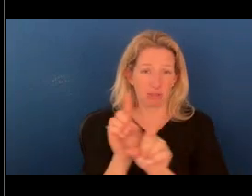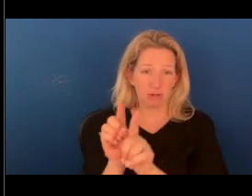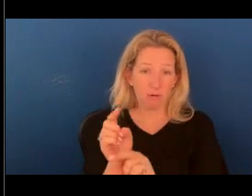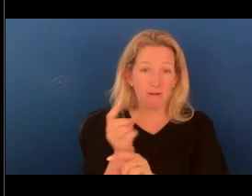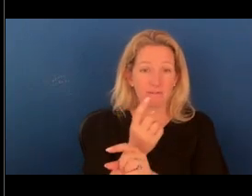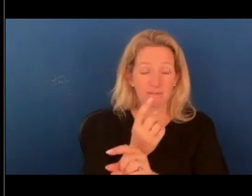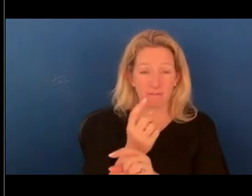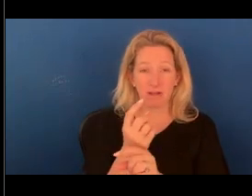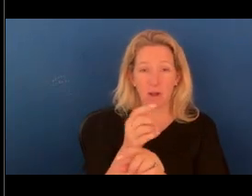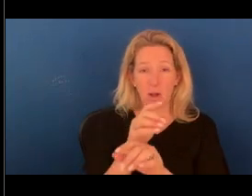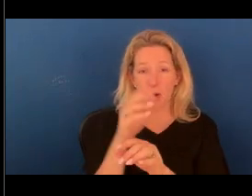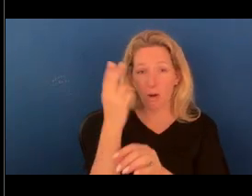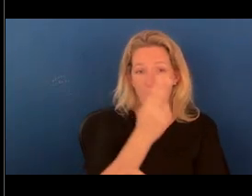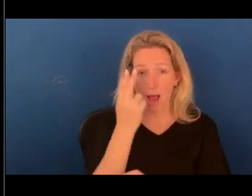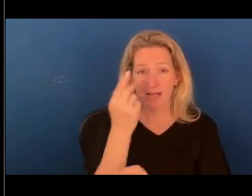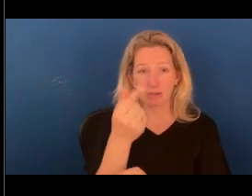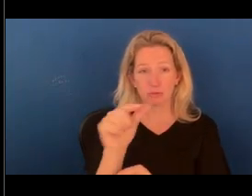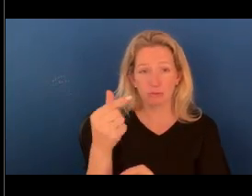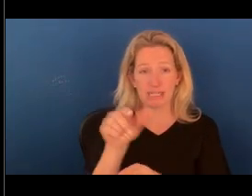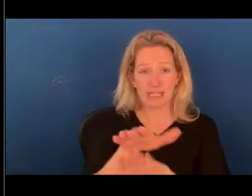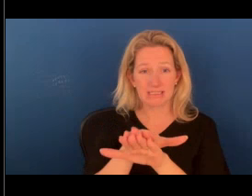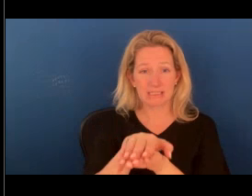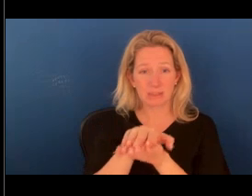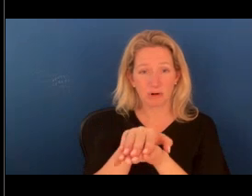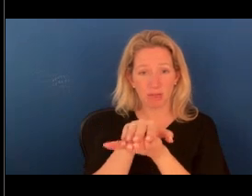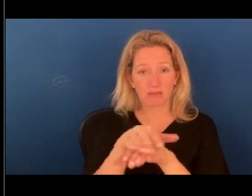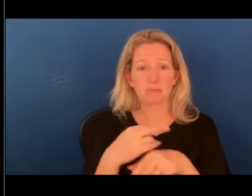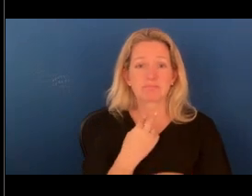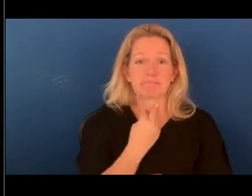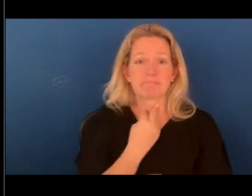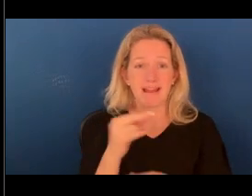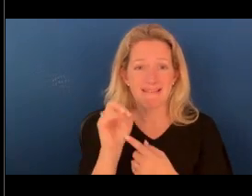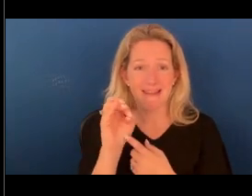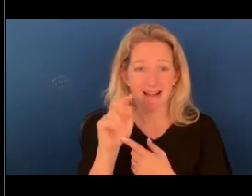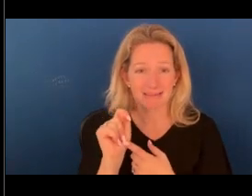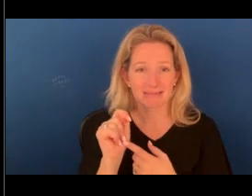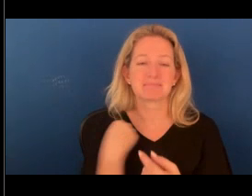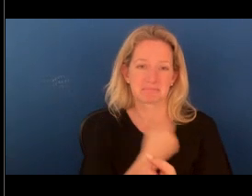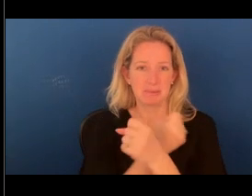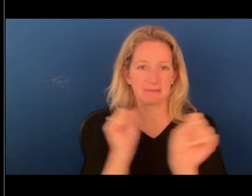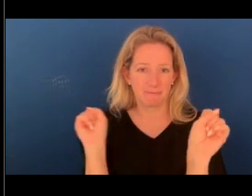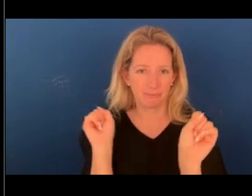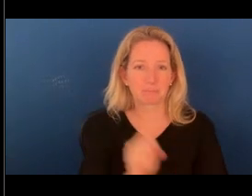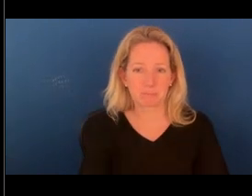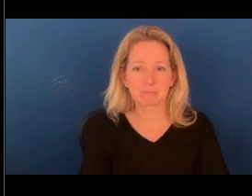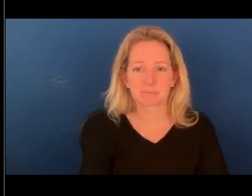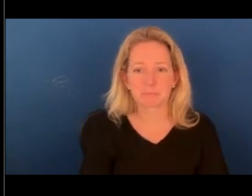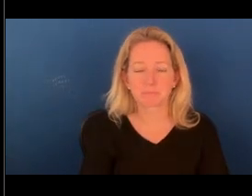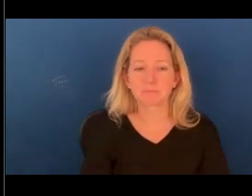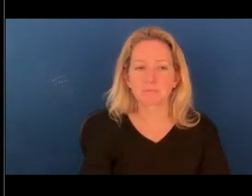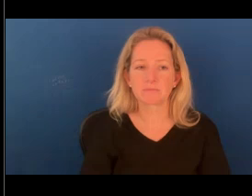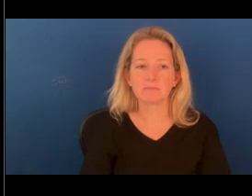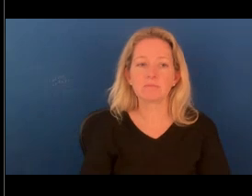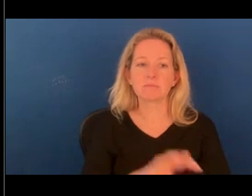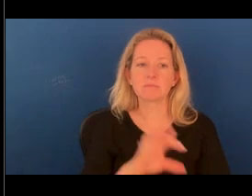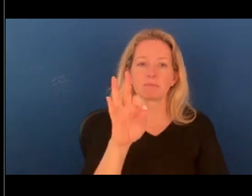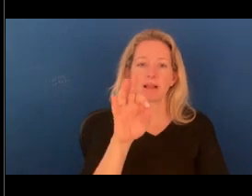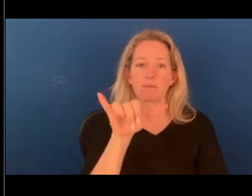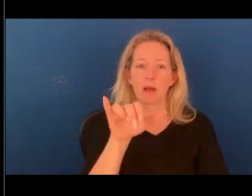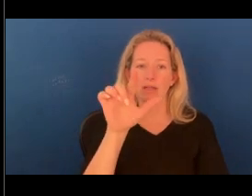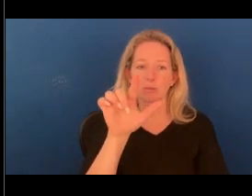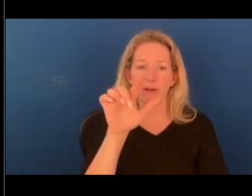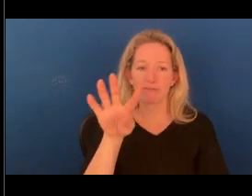in derelict fishing nets. Next slide. Taking a closer look at 2 of the FY24